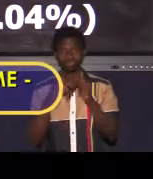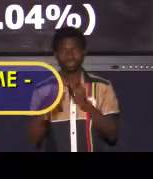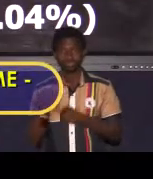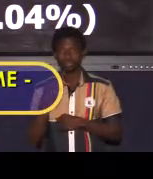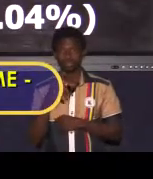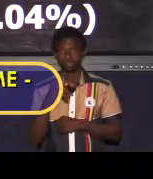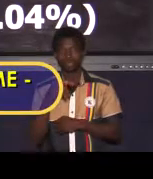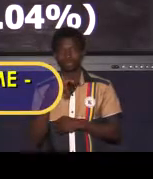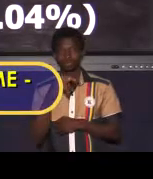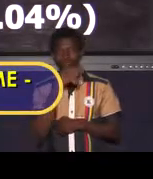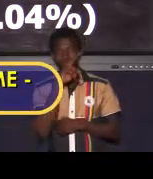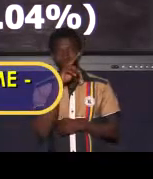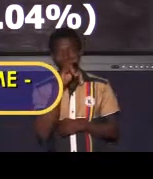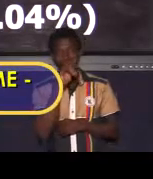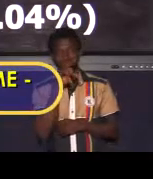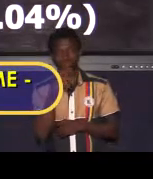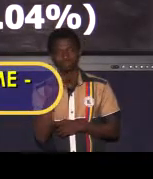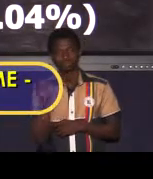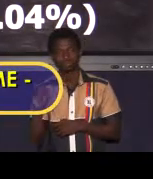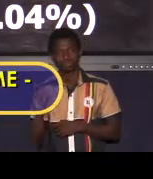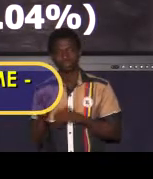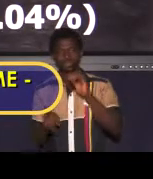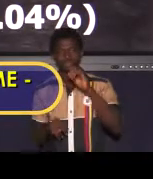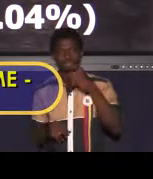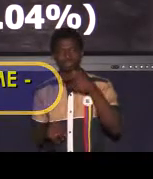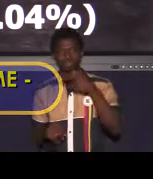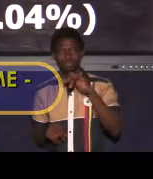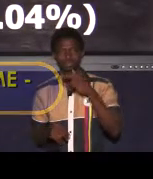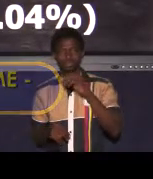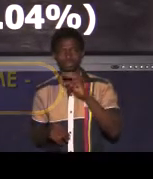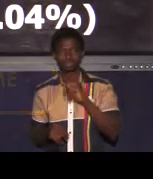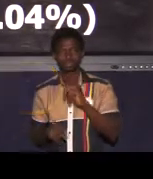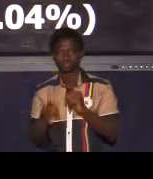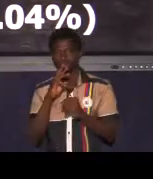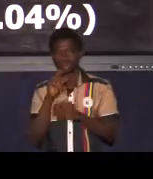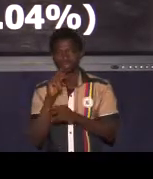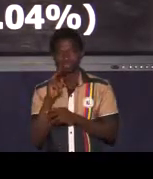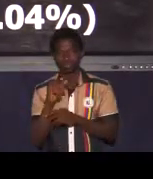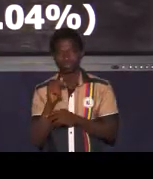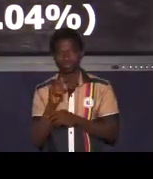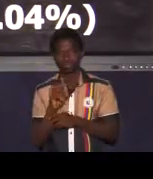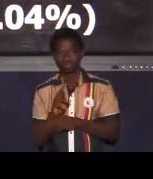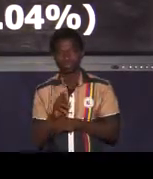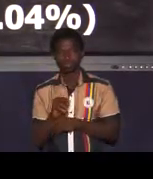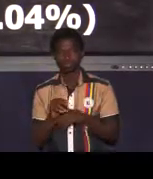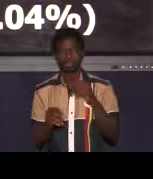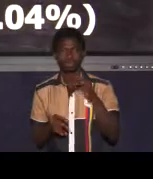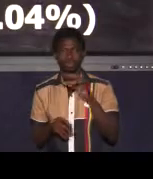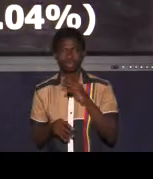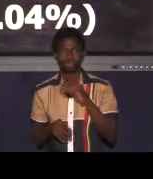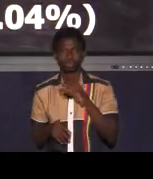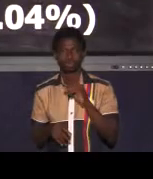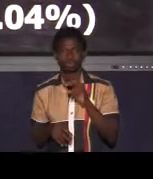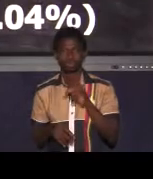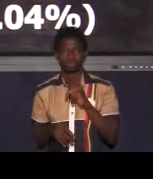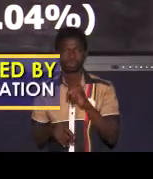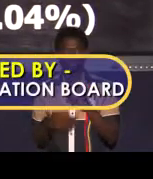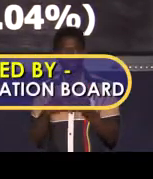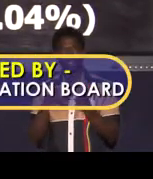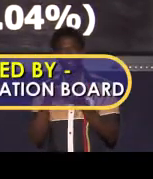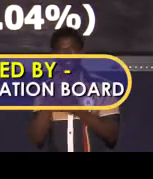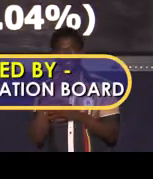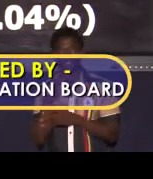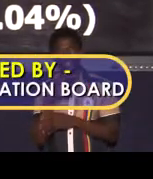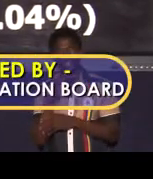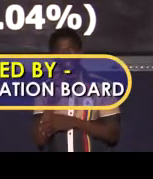we are talking about nitrogen, oxygen, water vapor, argon, carbon